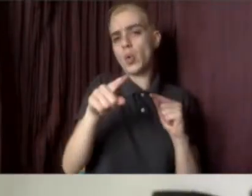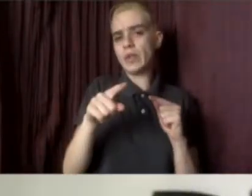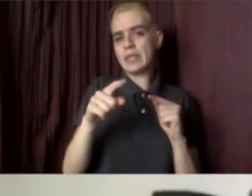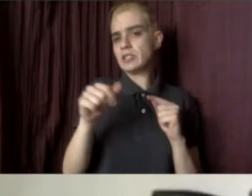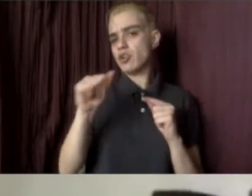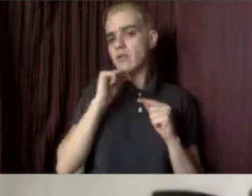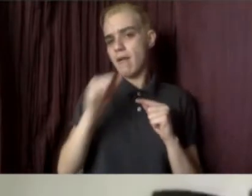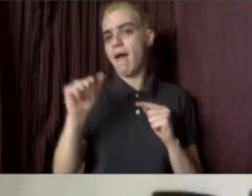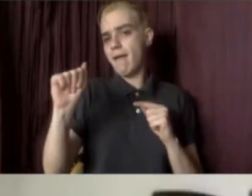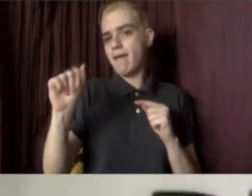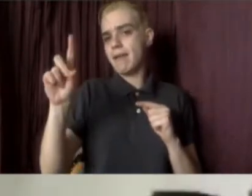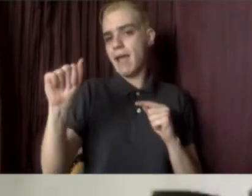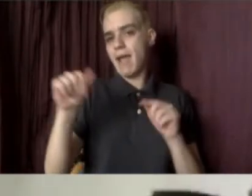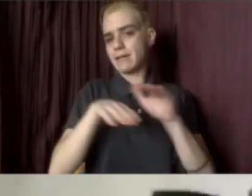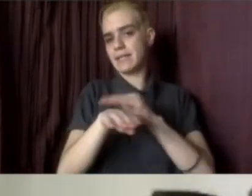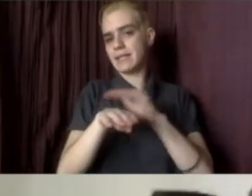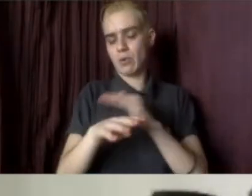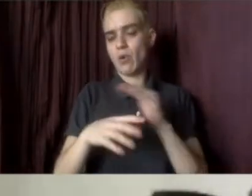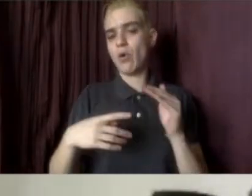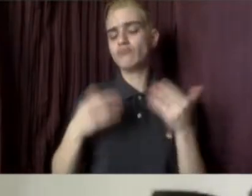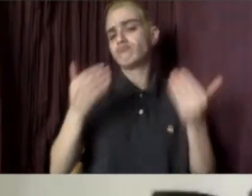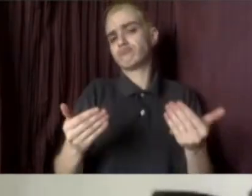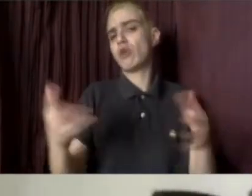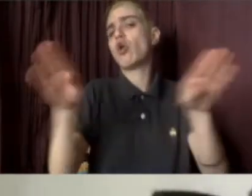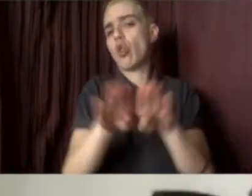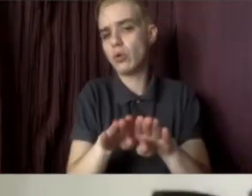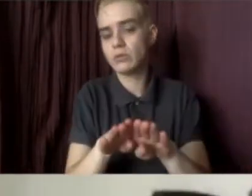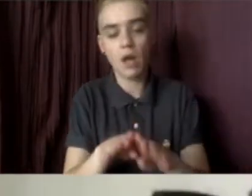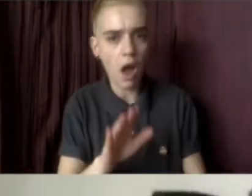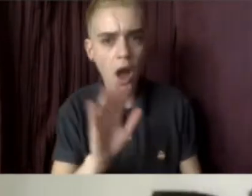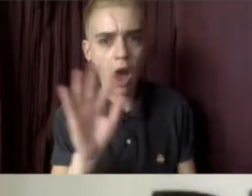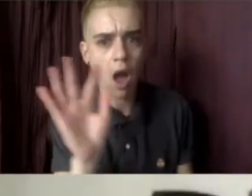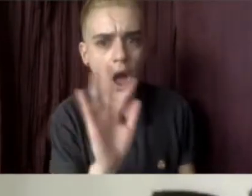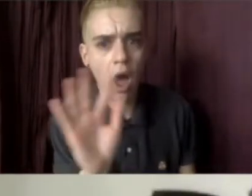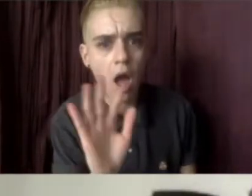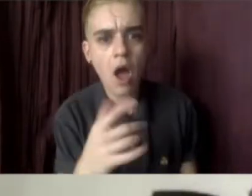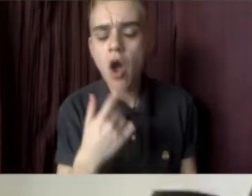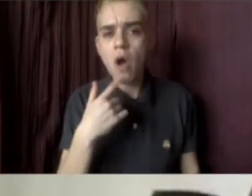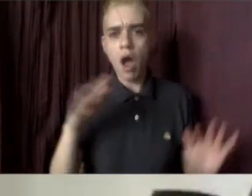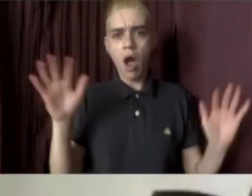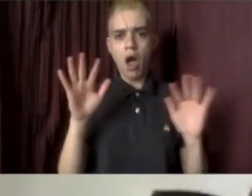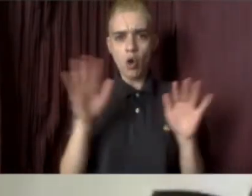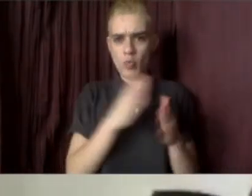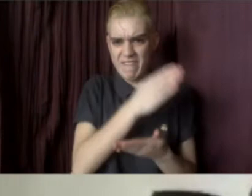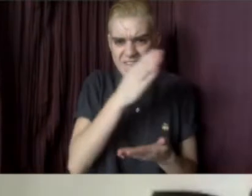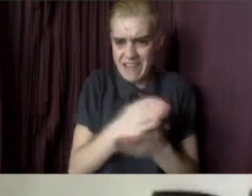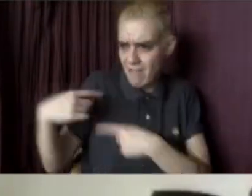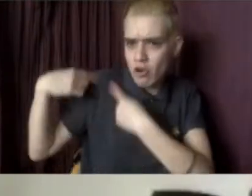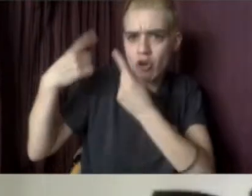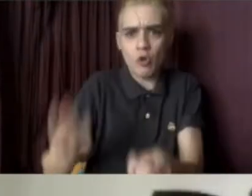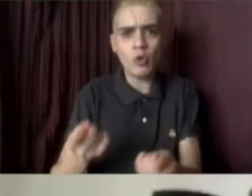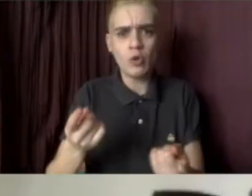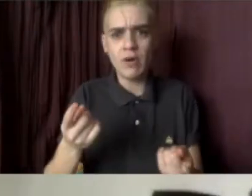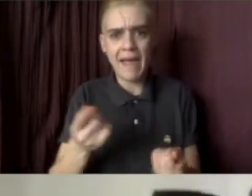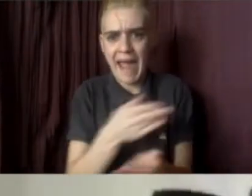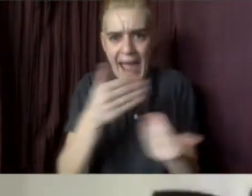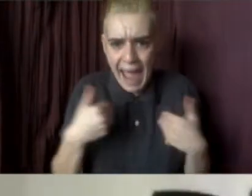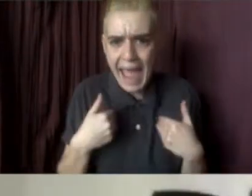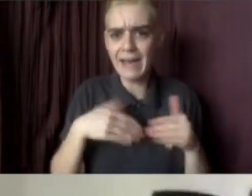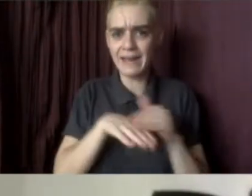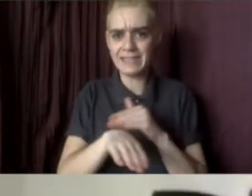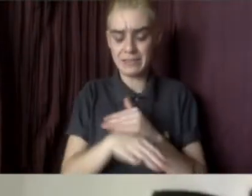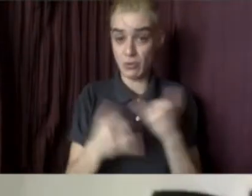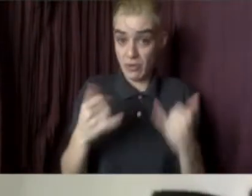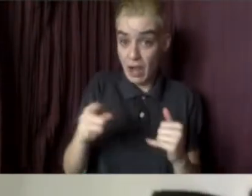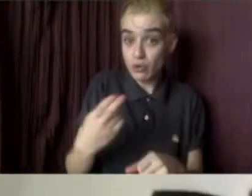suppression. No, sorry, it's 2018 when Stacey Abrams was running. That's right. And we were like, no. So you can stand up and say, don't